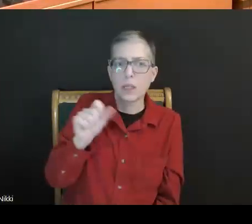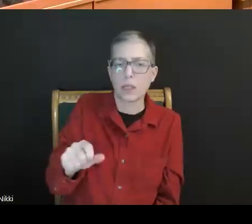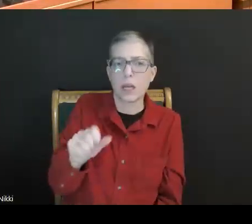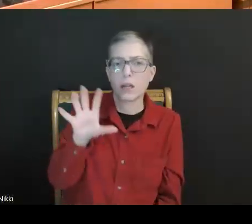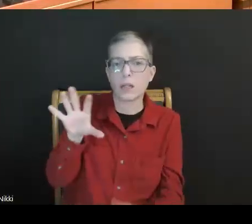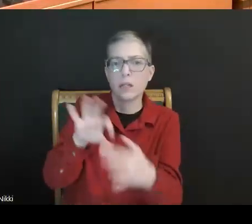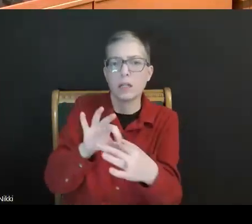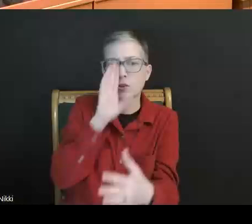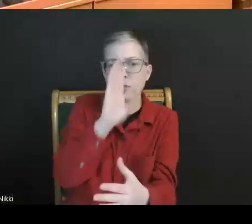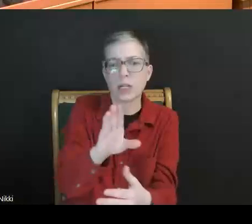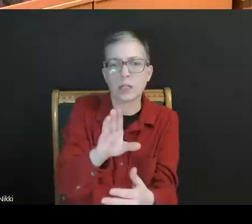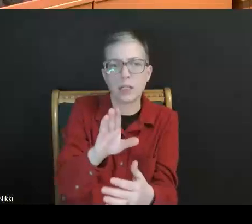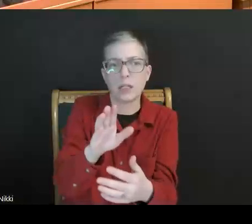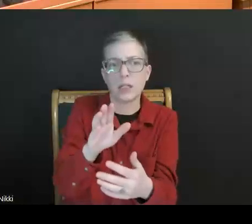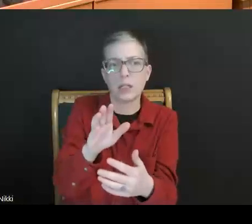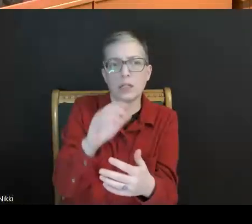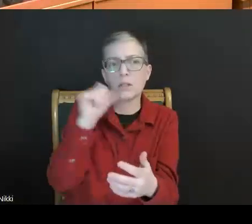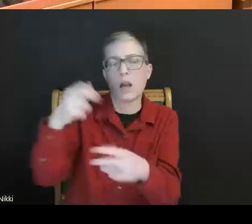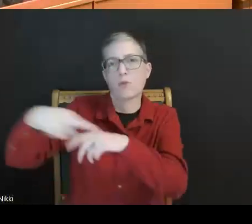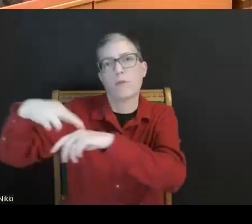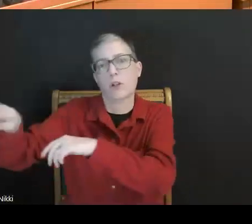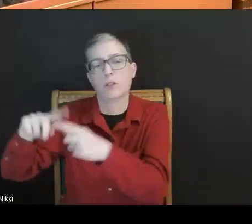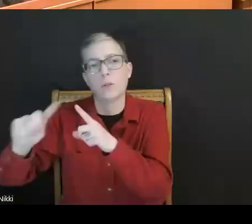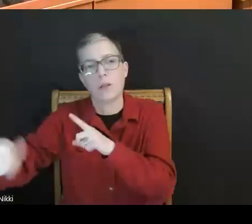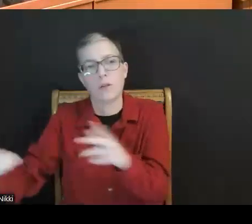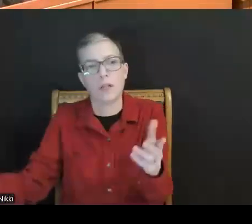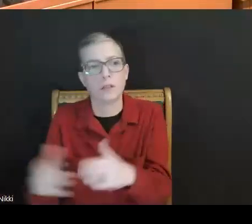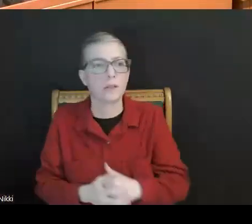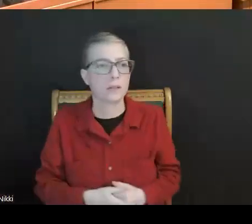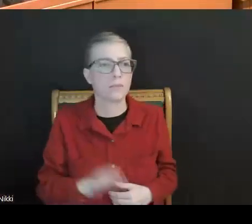identified other things that.